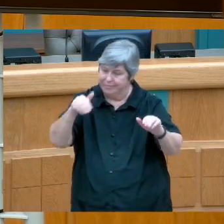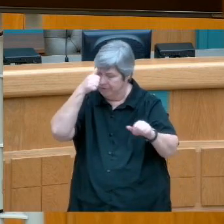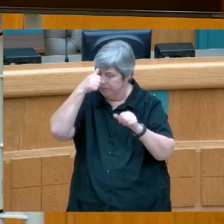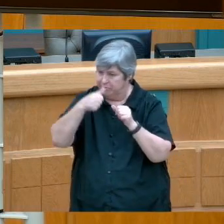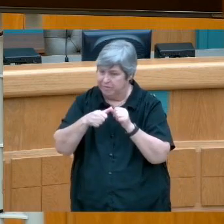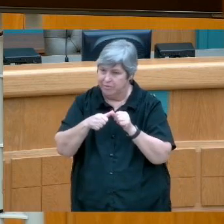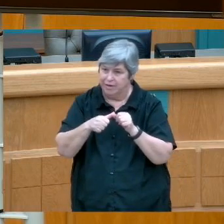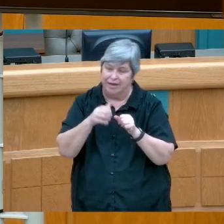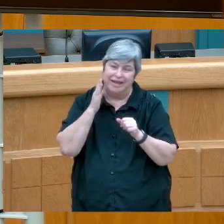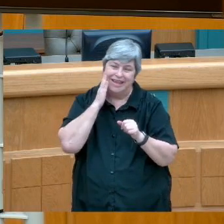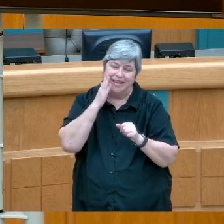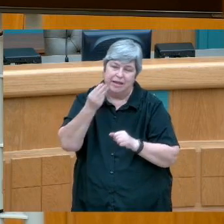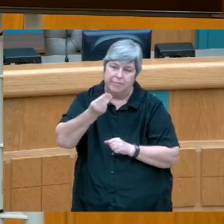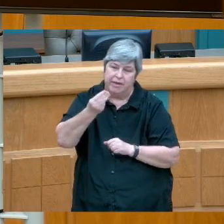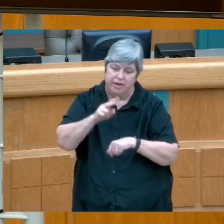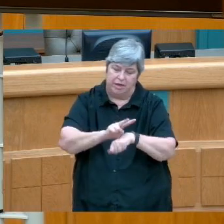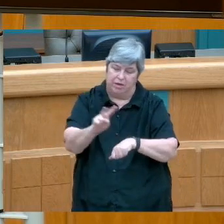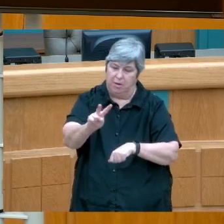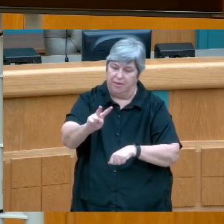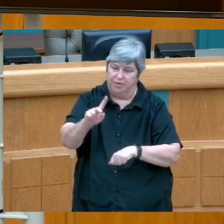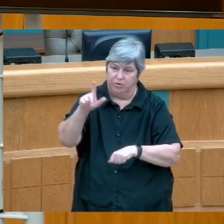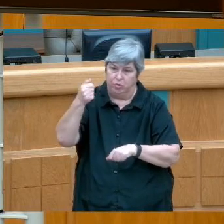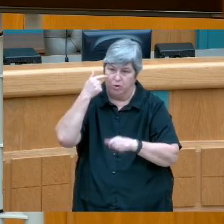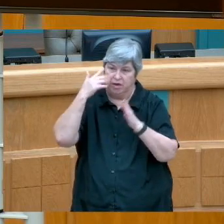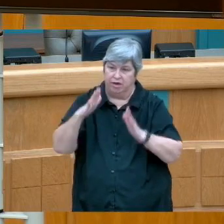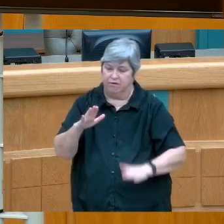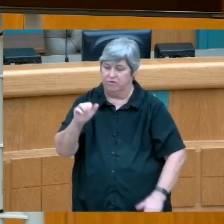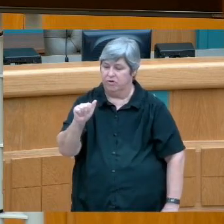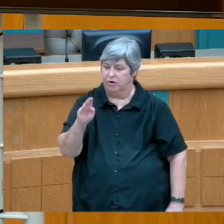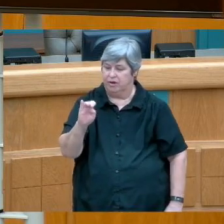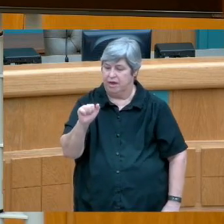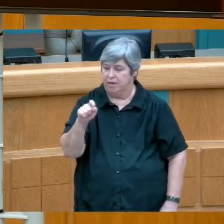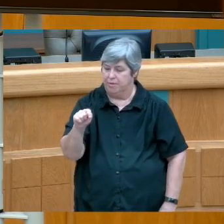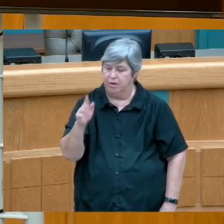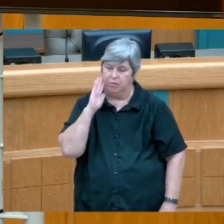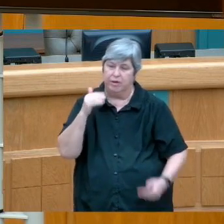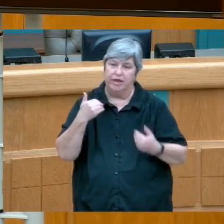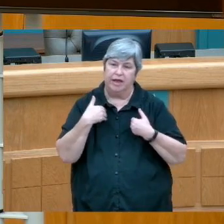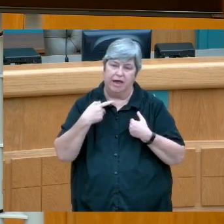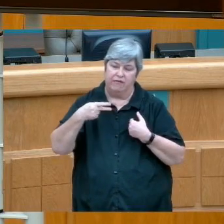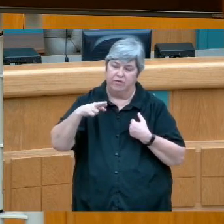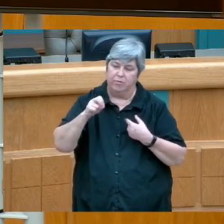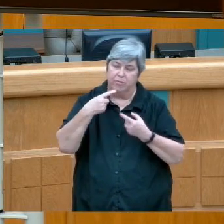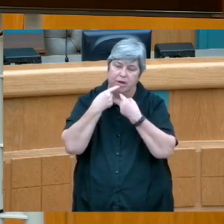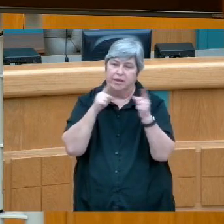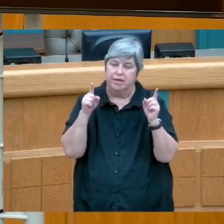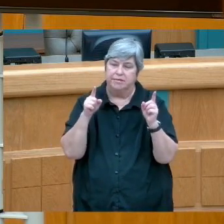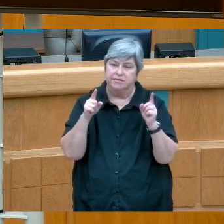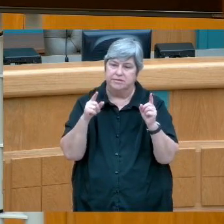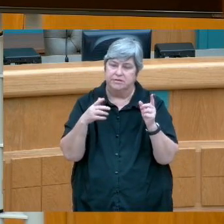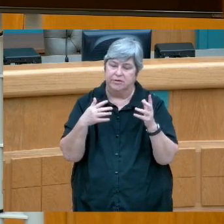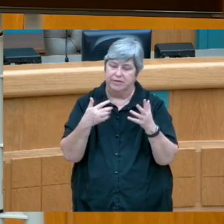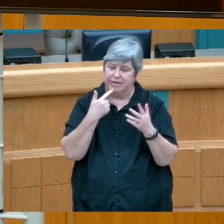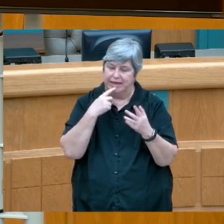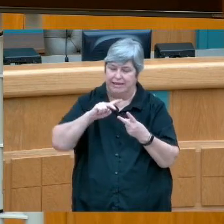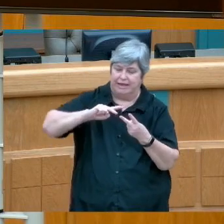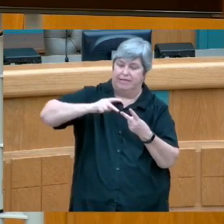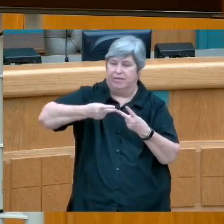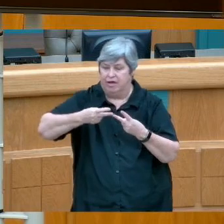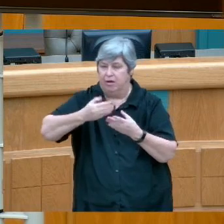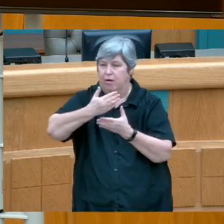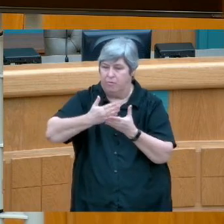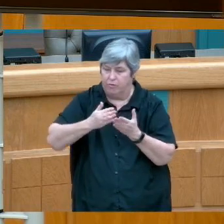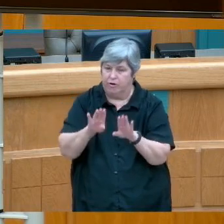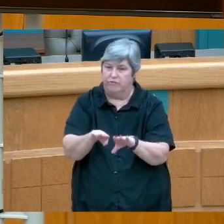this Monday at 2 p.m., the Governor Abbott, is going to have a press briefing to announce his second step in the reopening of